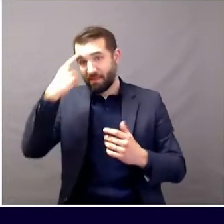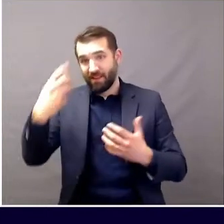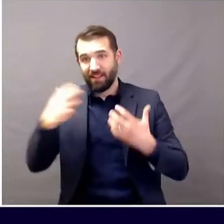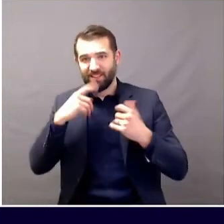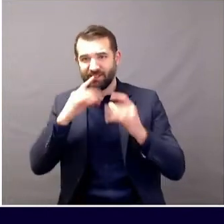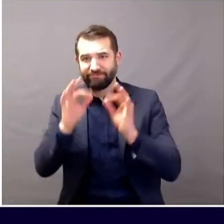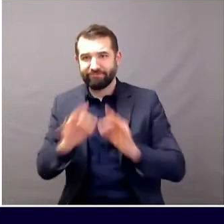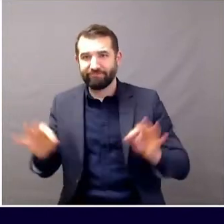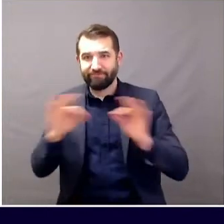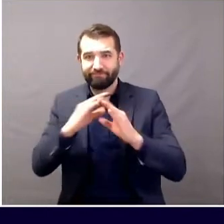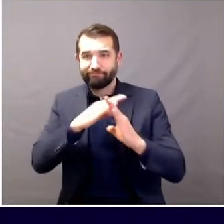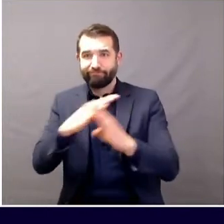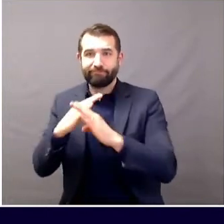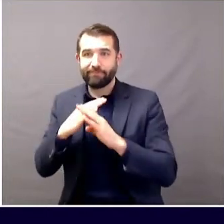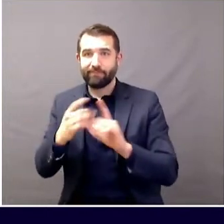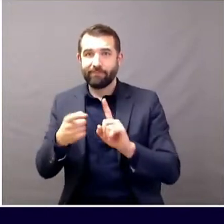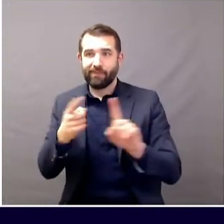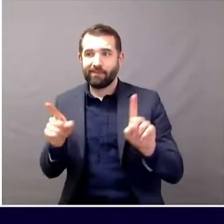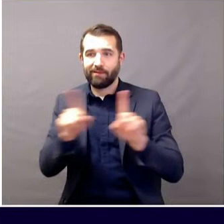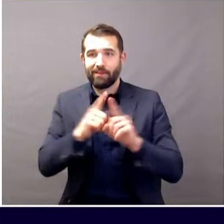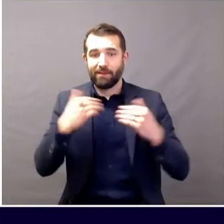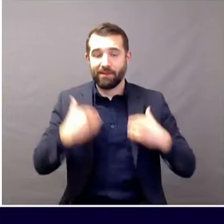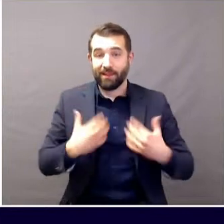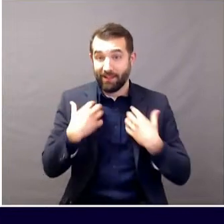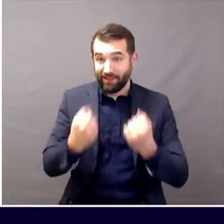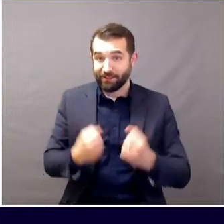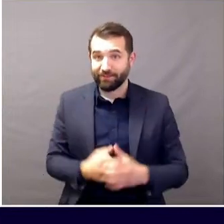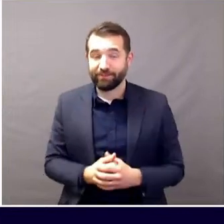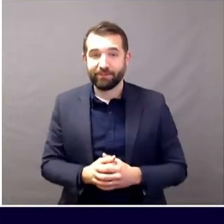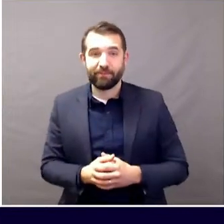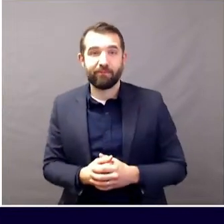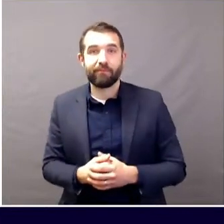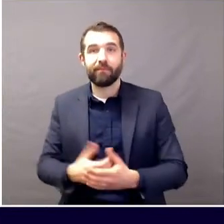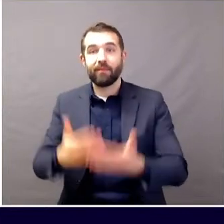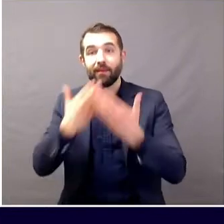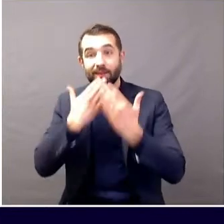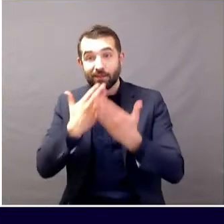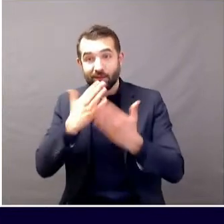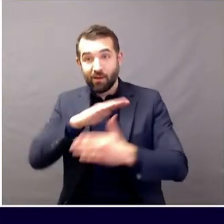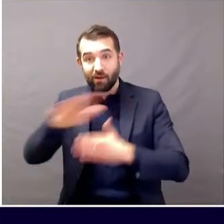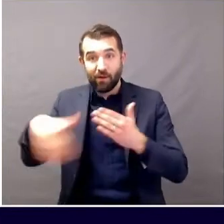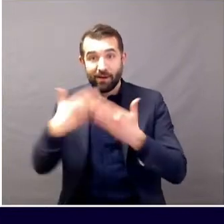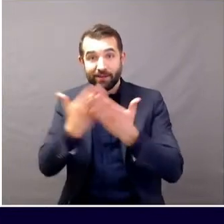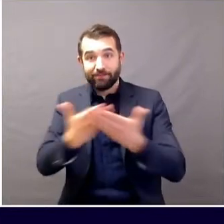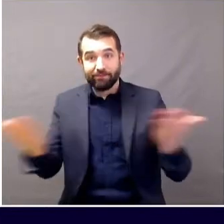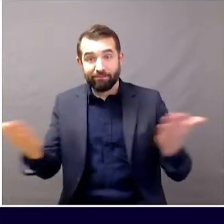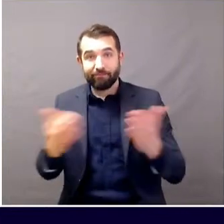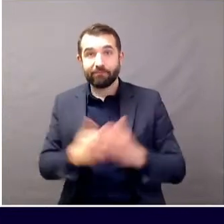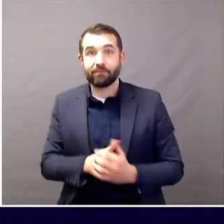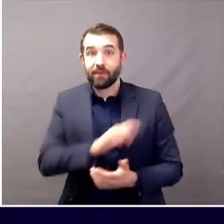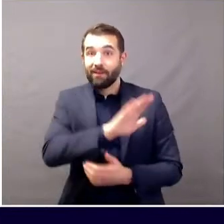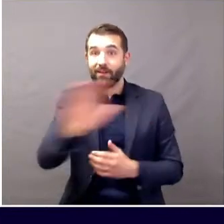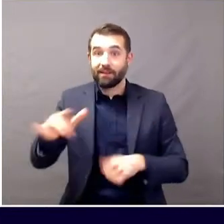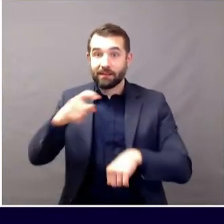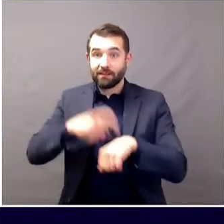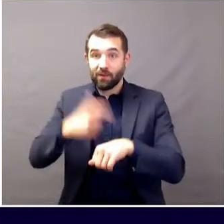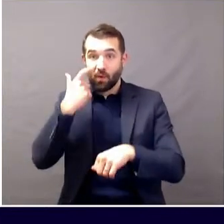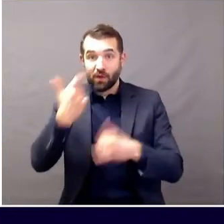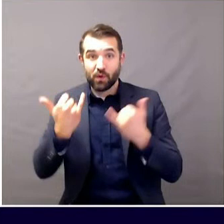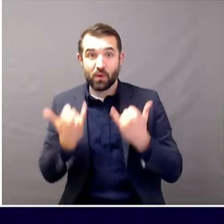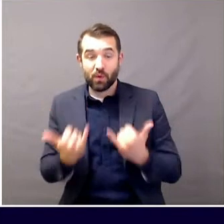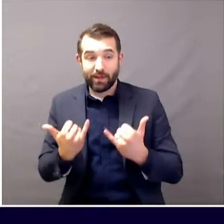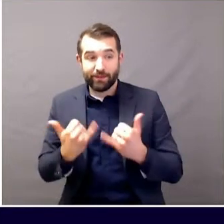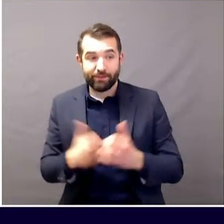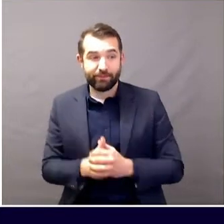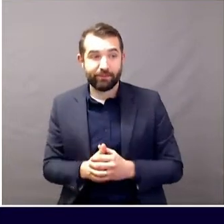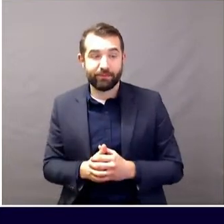health. Great. Well, thank you very much. And thank you all for taking a little bit of time out of your afternoon to join Dr. Pollard and me